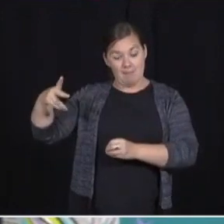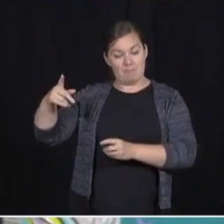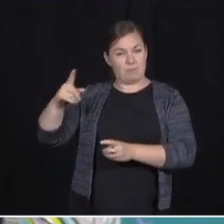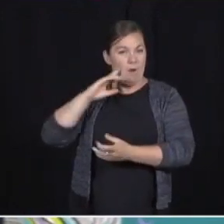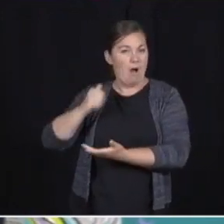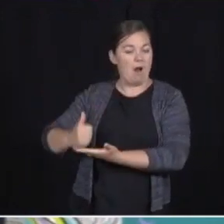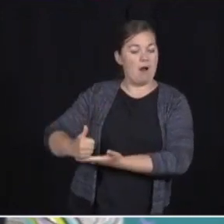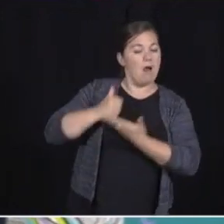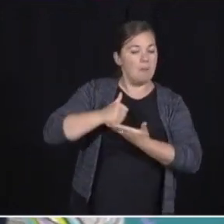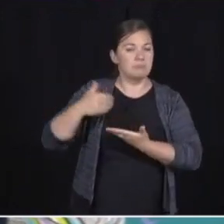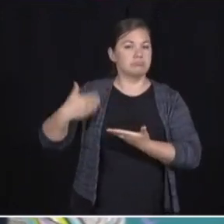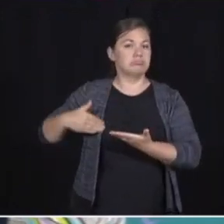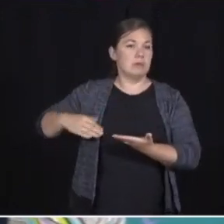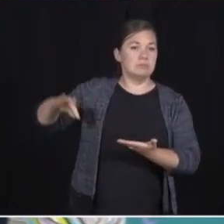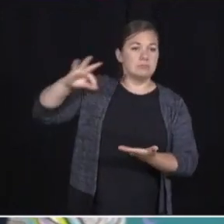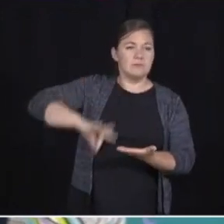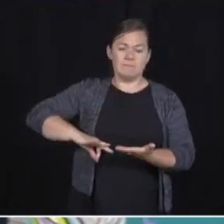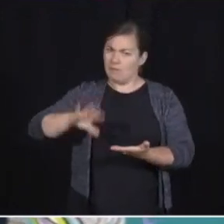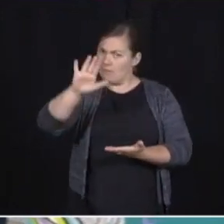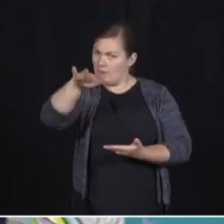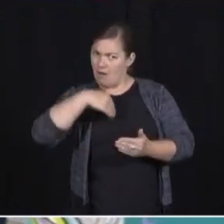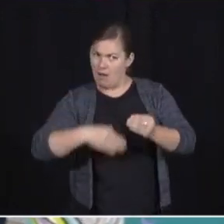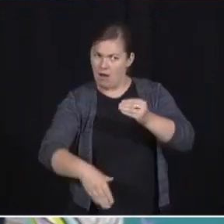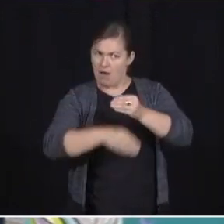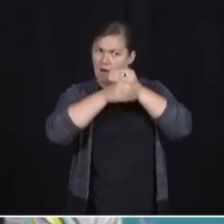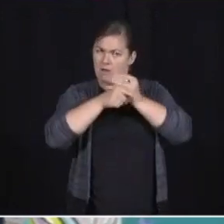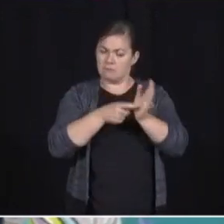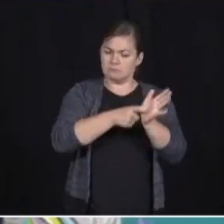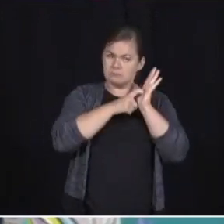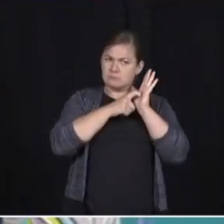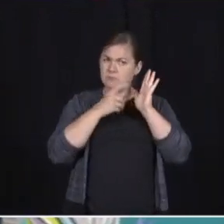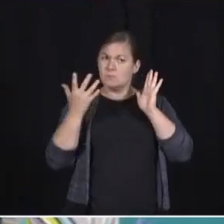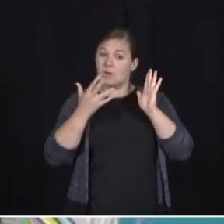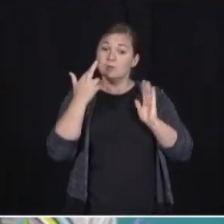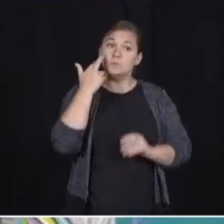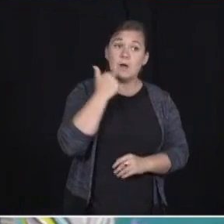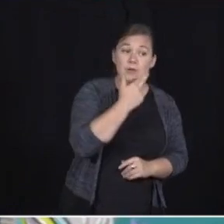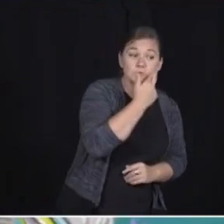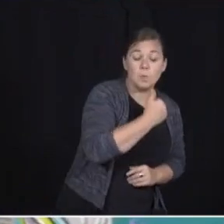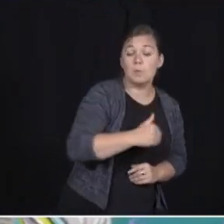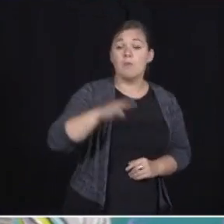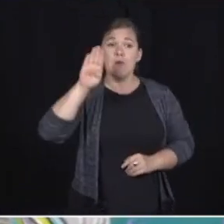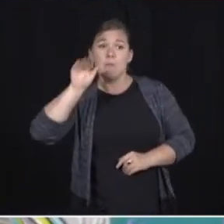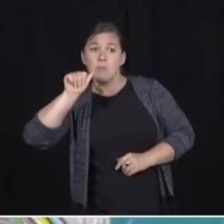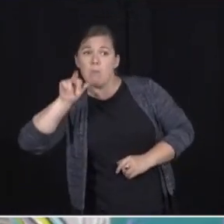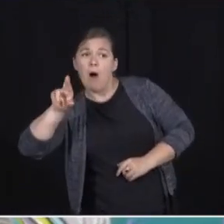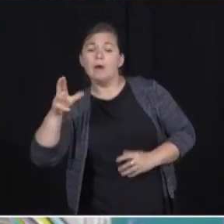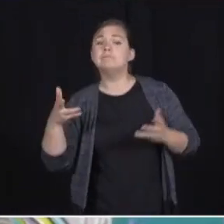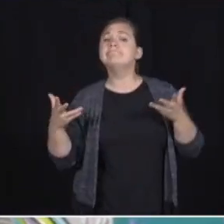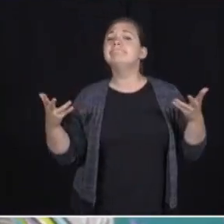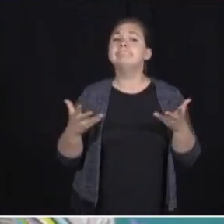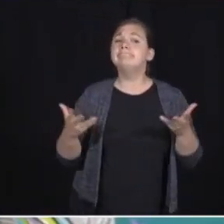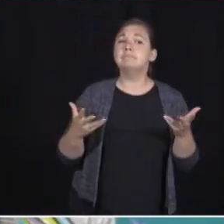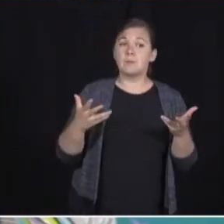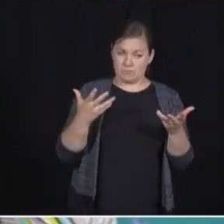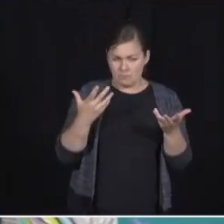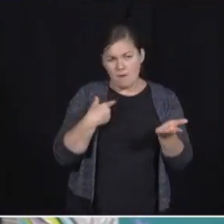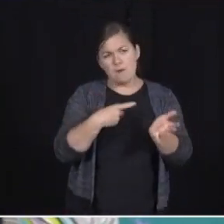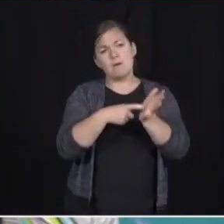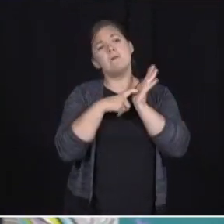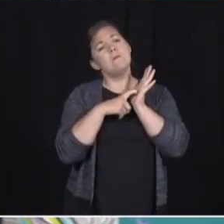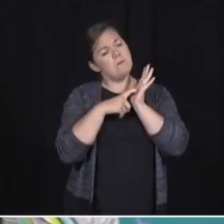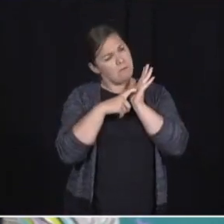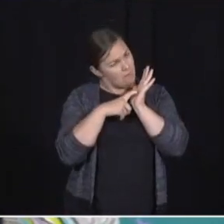to protect patrons and staff at restaurants and bars. These include requiring customers to be seated at all